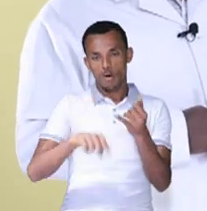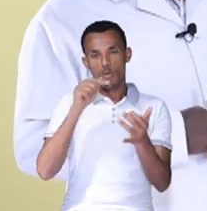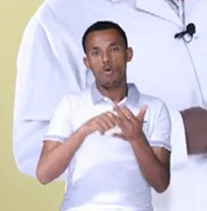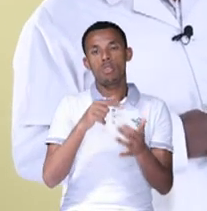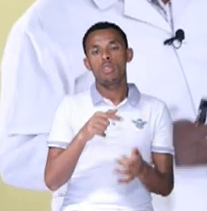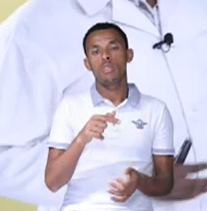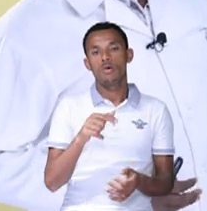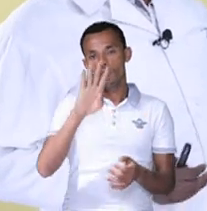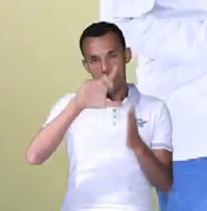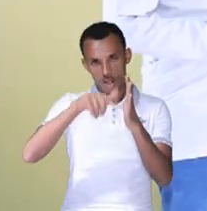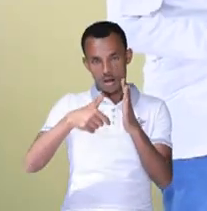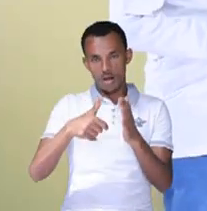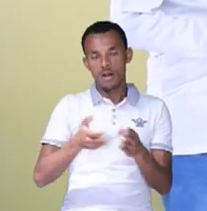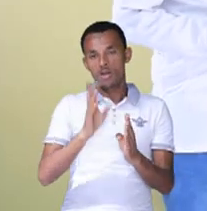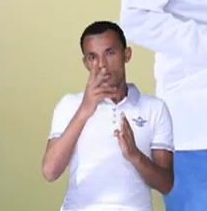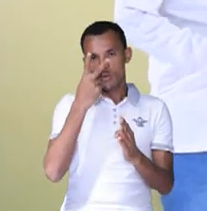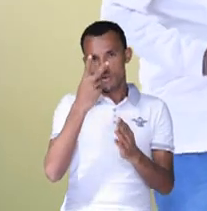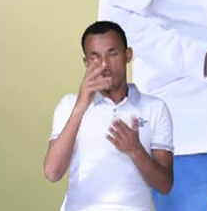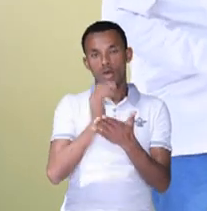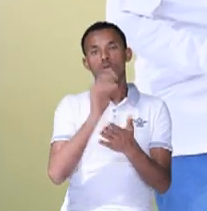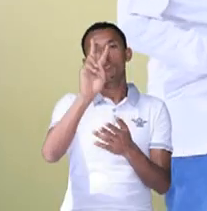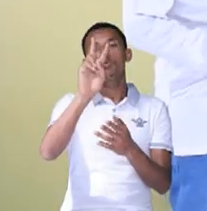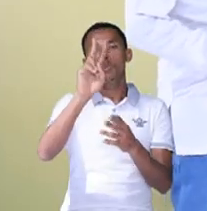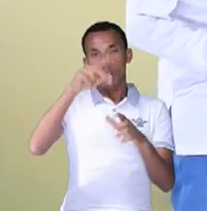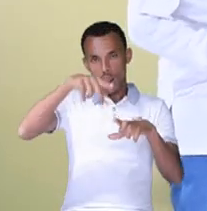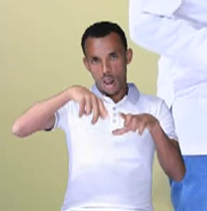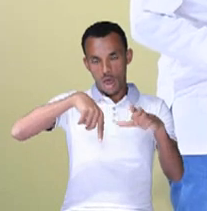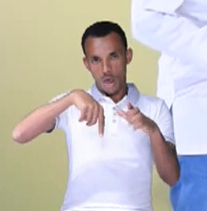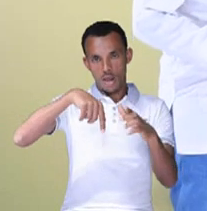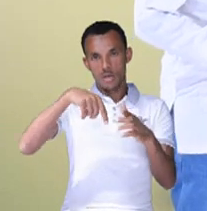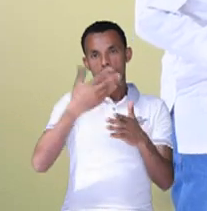quadrilateral. So let you take two line segment